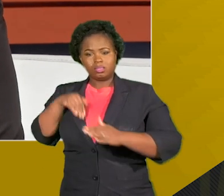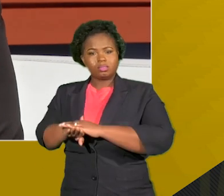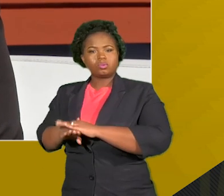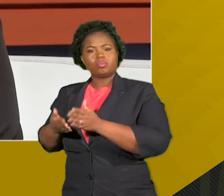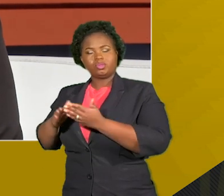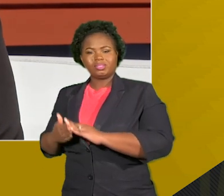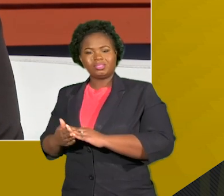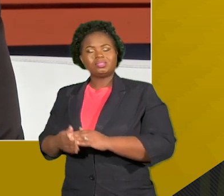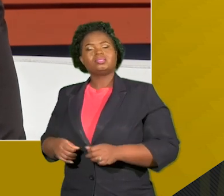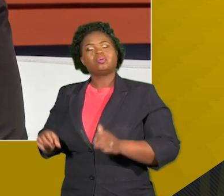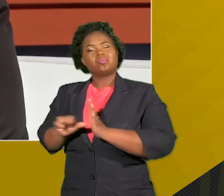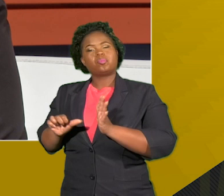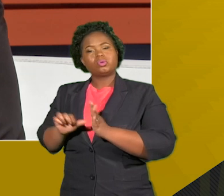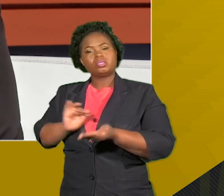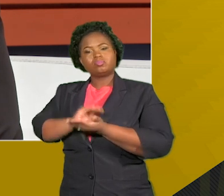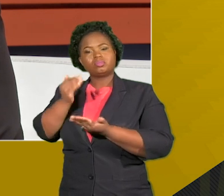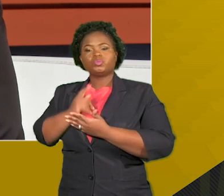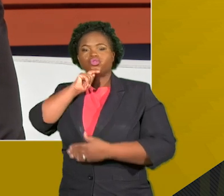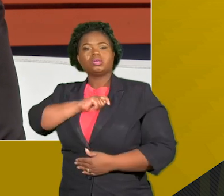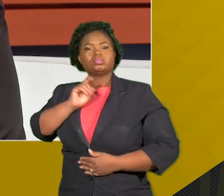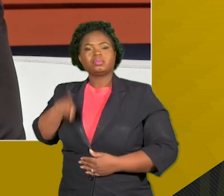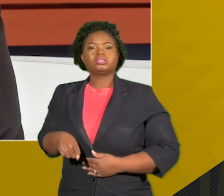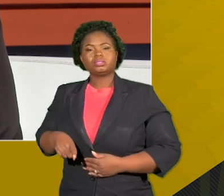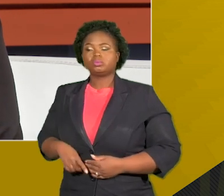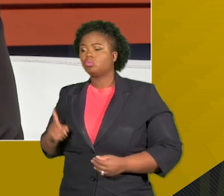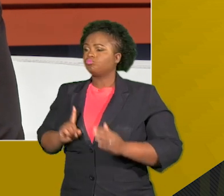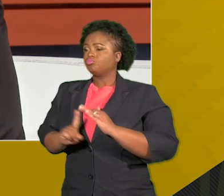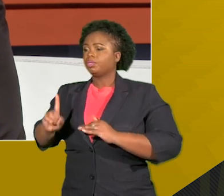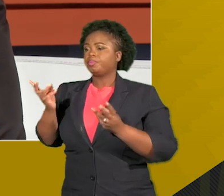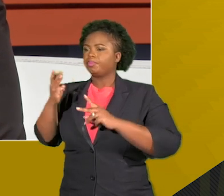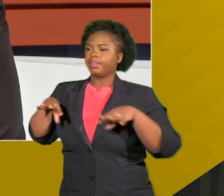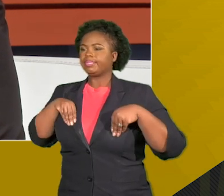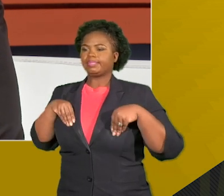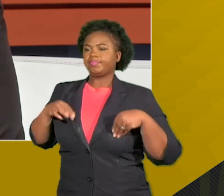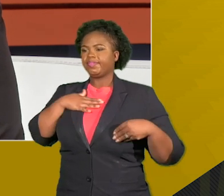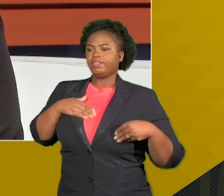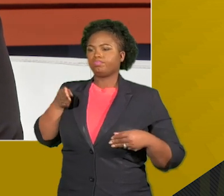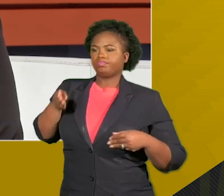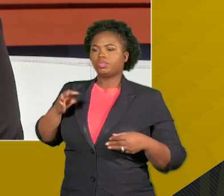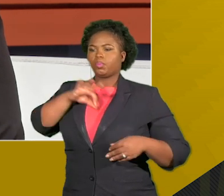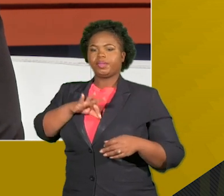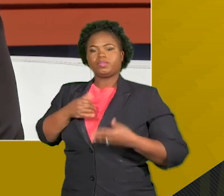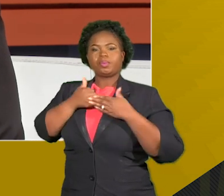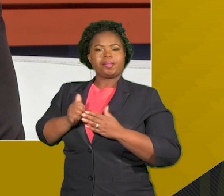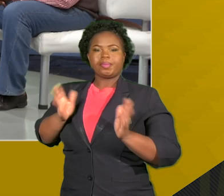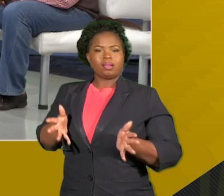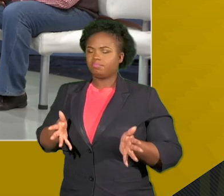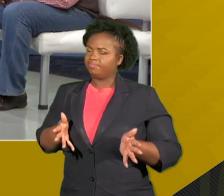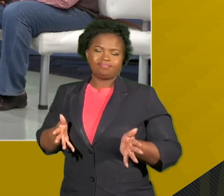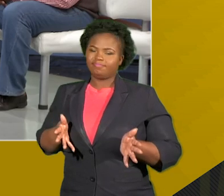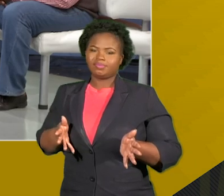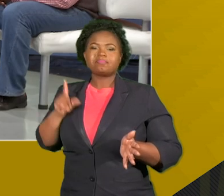build trust in those communities. Yeah. You do not just walk in and people accept you and feel that you are there for their benefit.